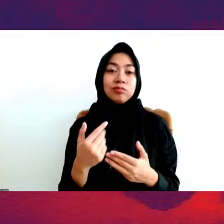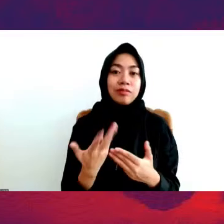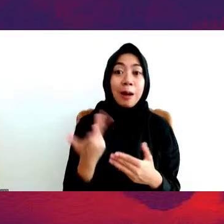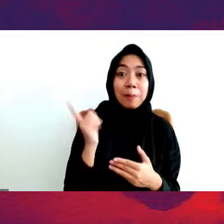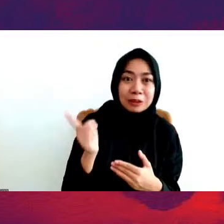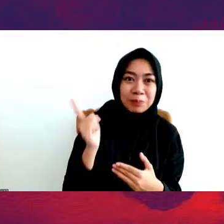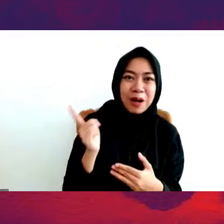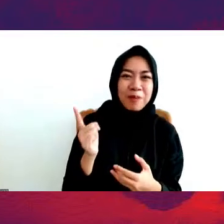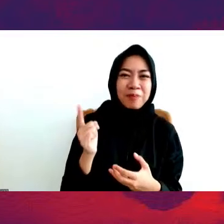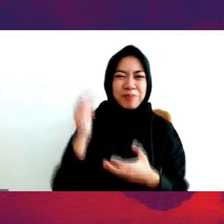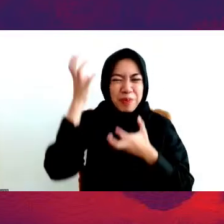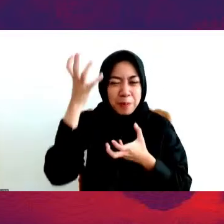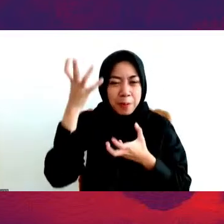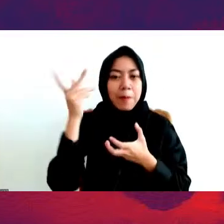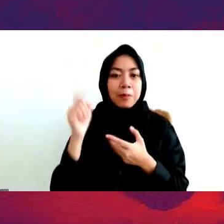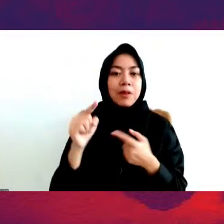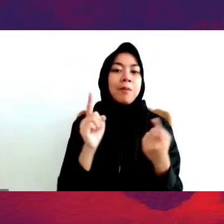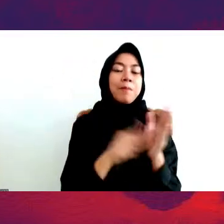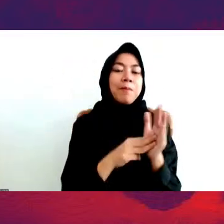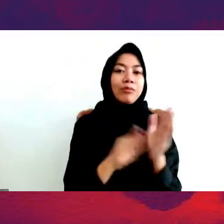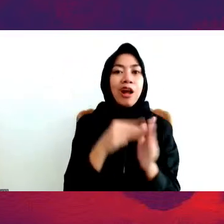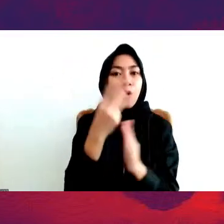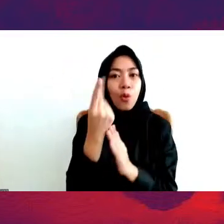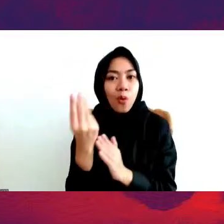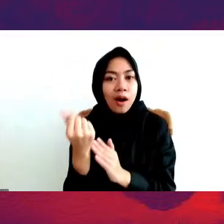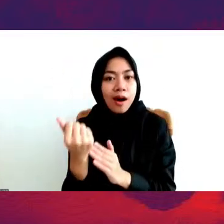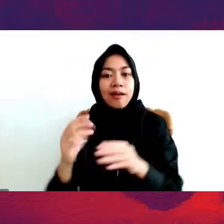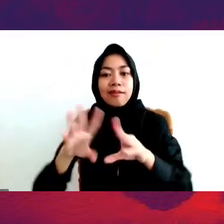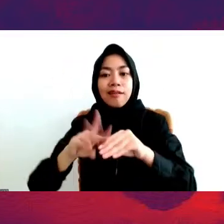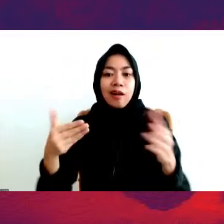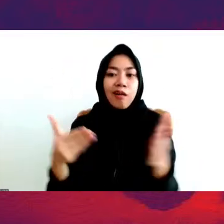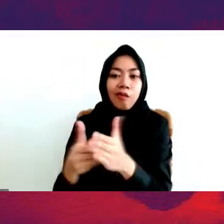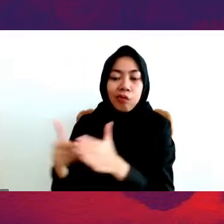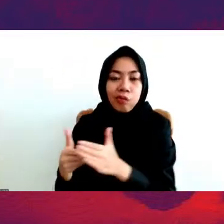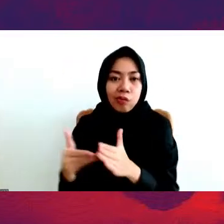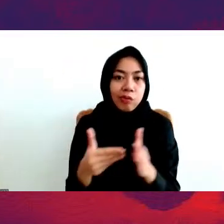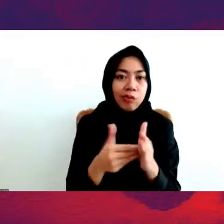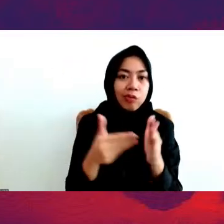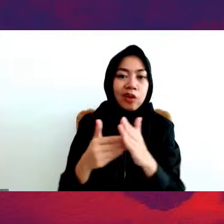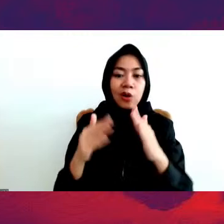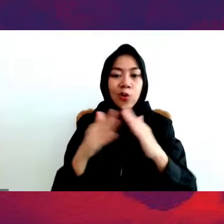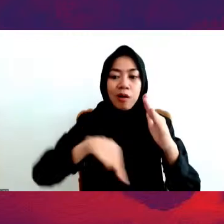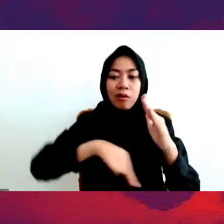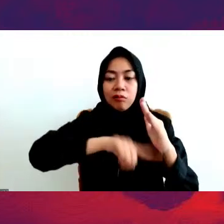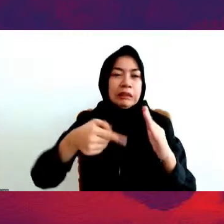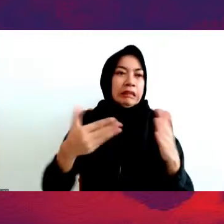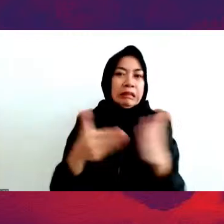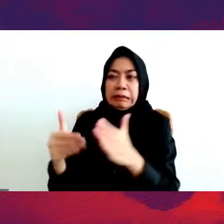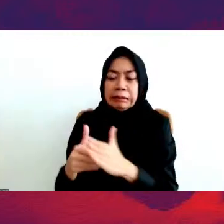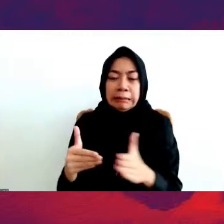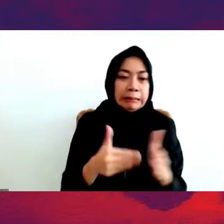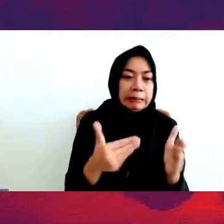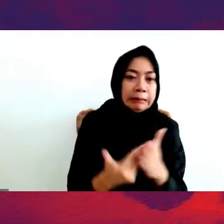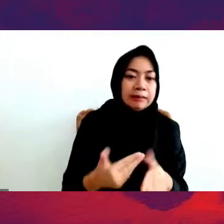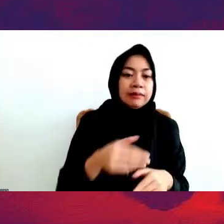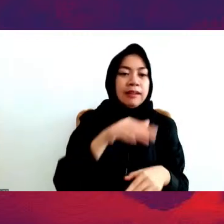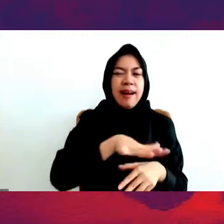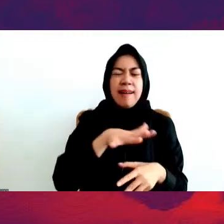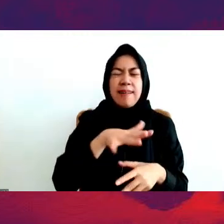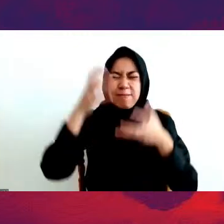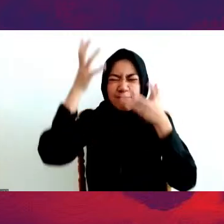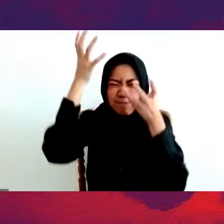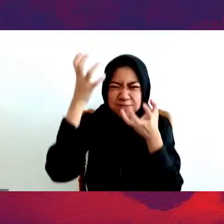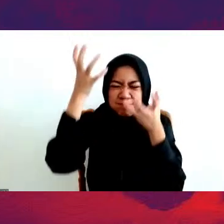also because of the burden that unequally shared in the household level. Children are under stress, find it hard